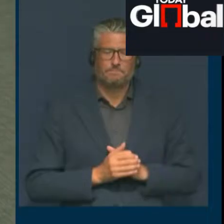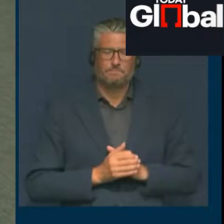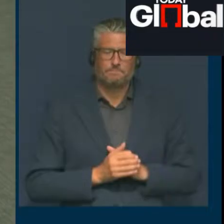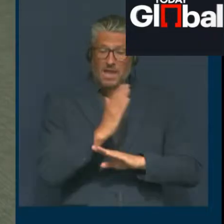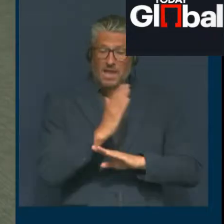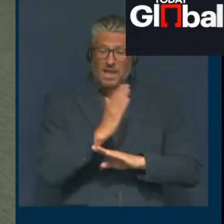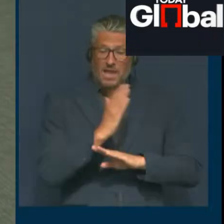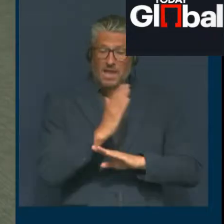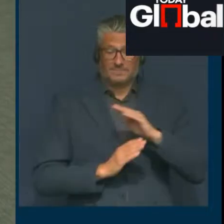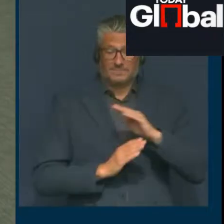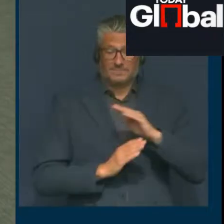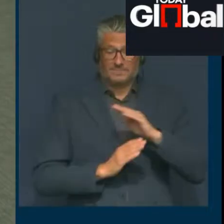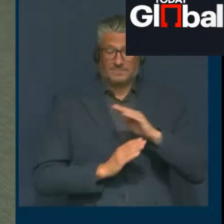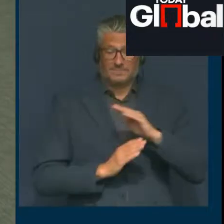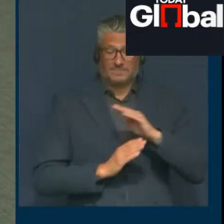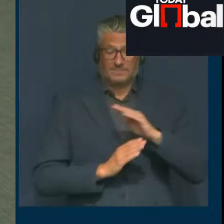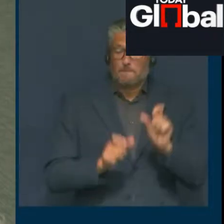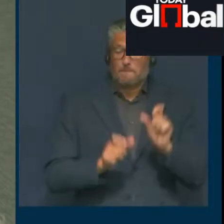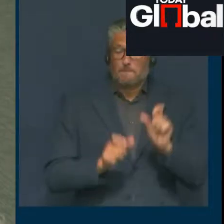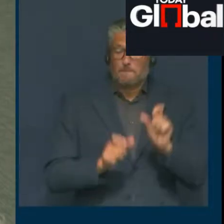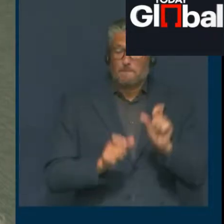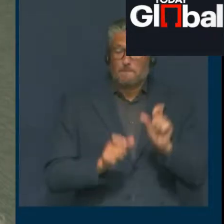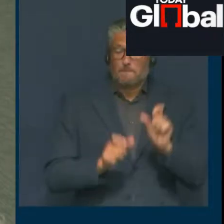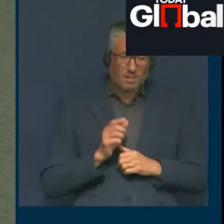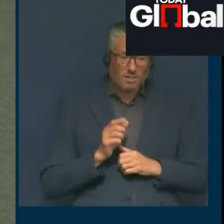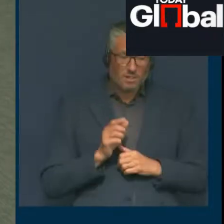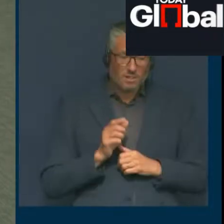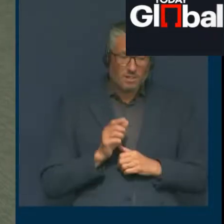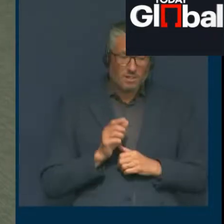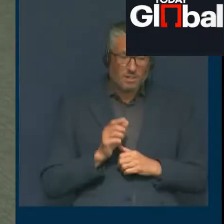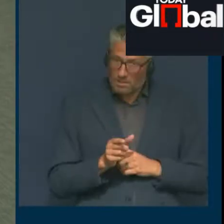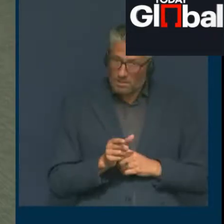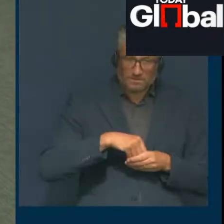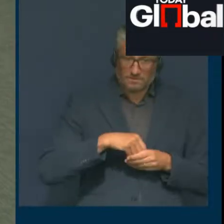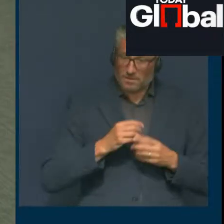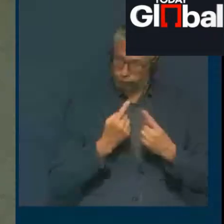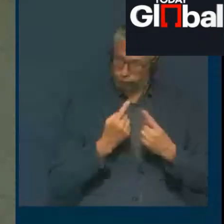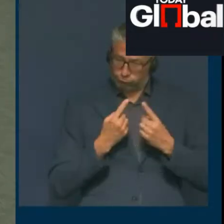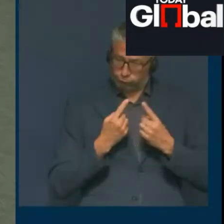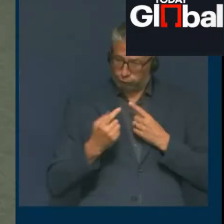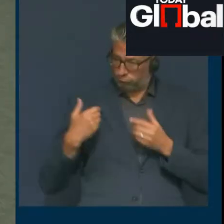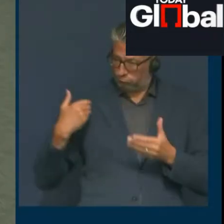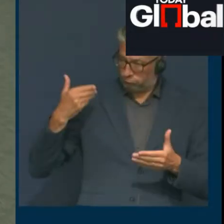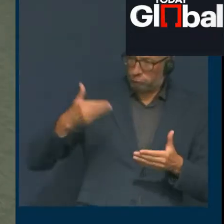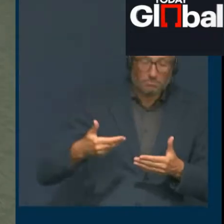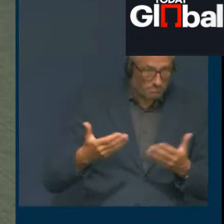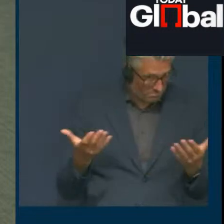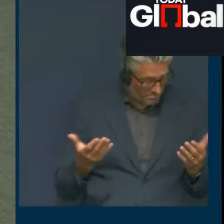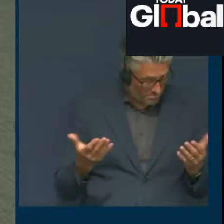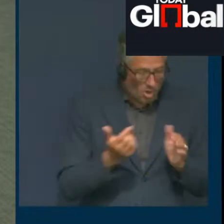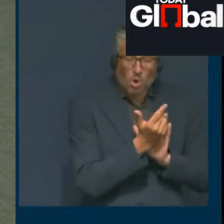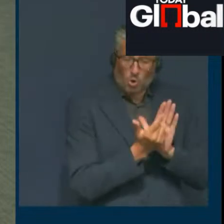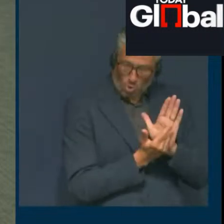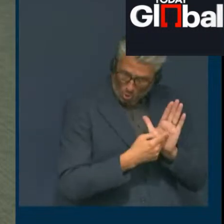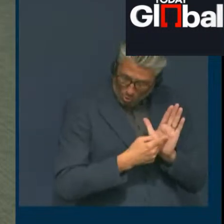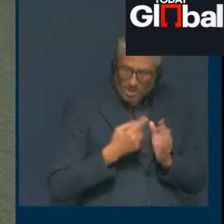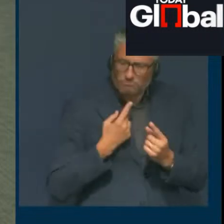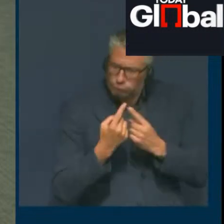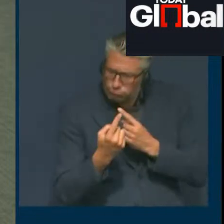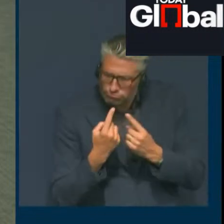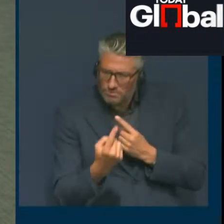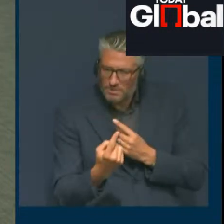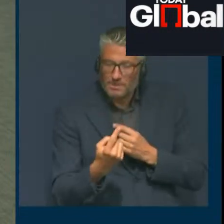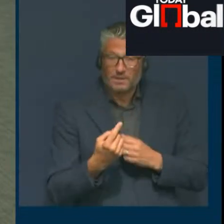been confined to reviewing the laws. A number of persons with disabilities, myself included, have taken